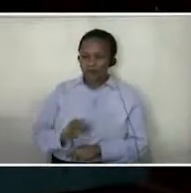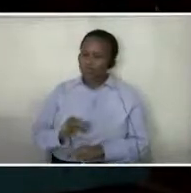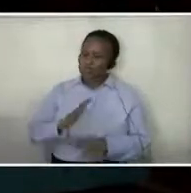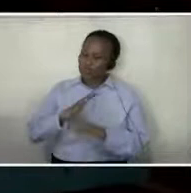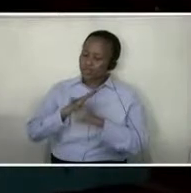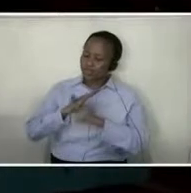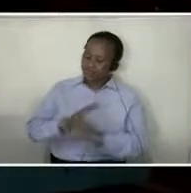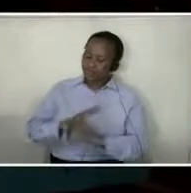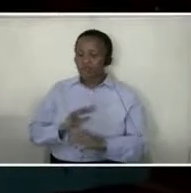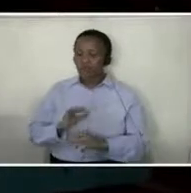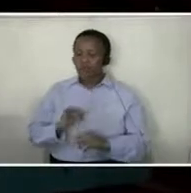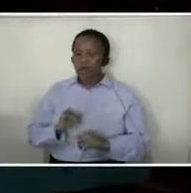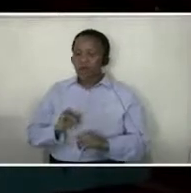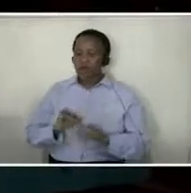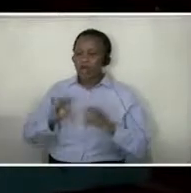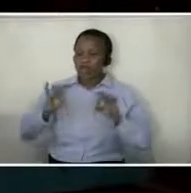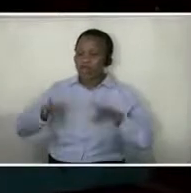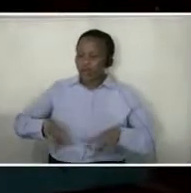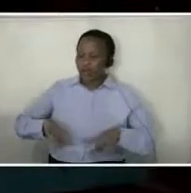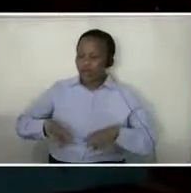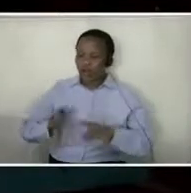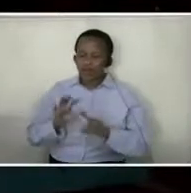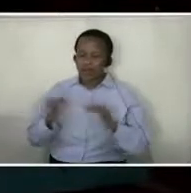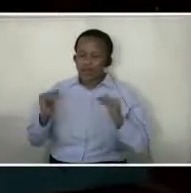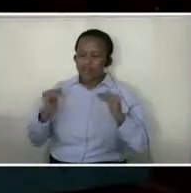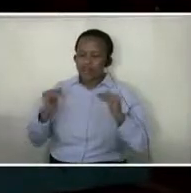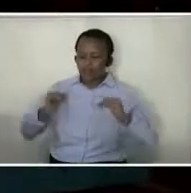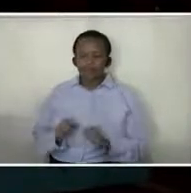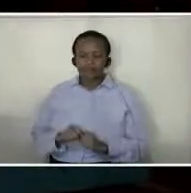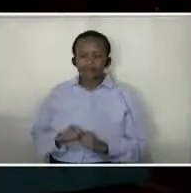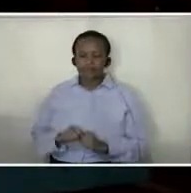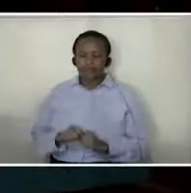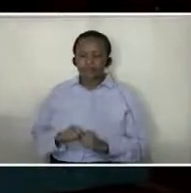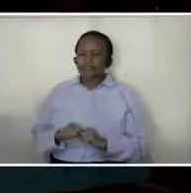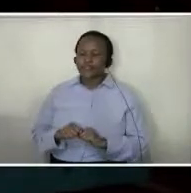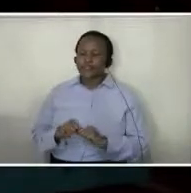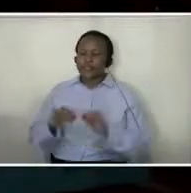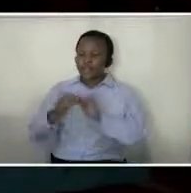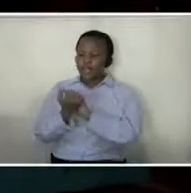equality. The system of democracy